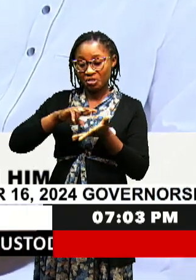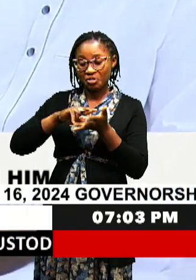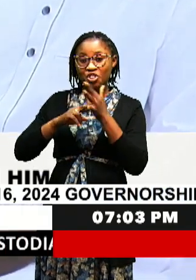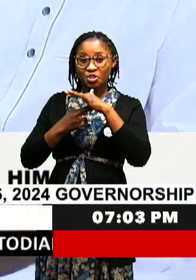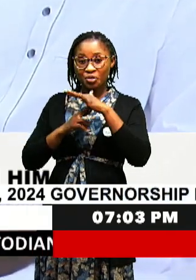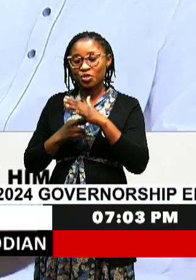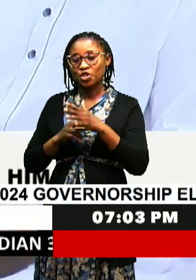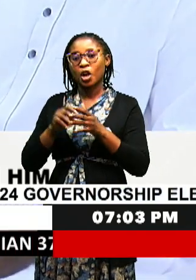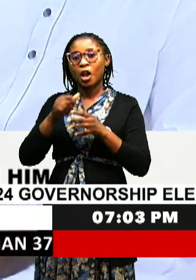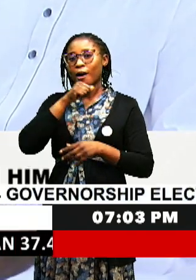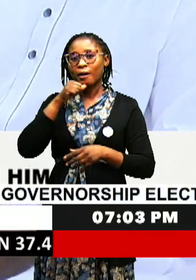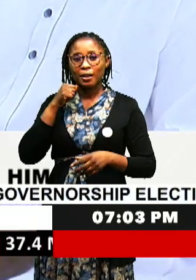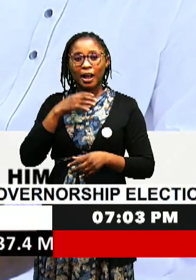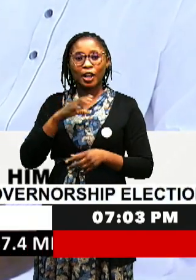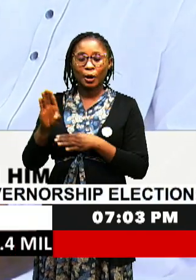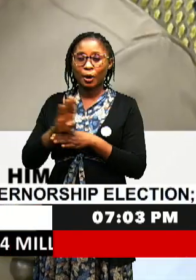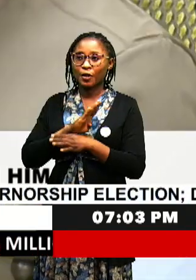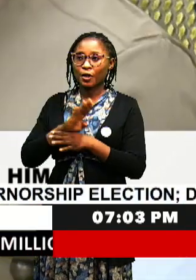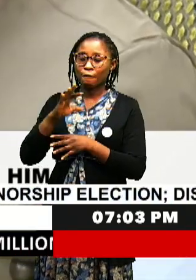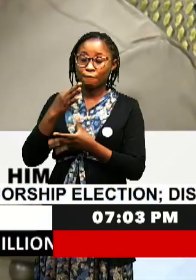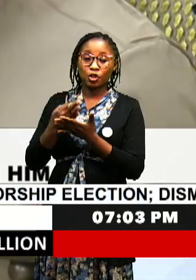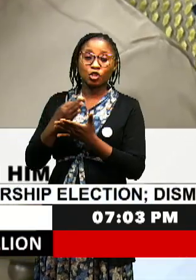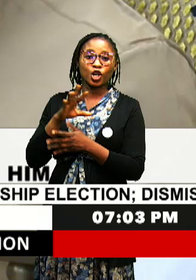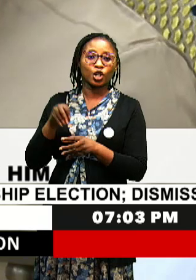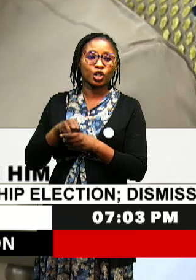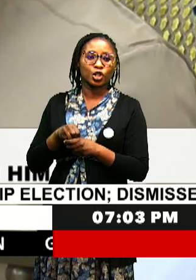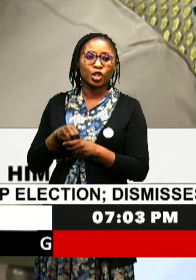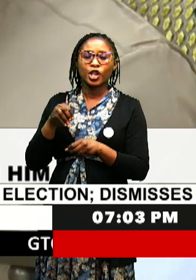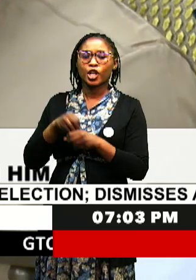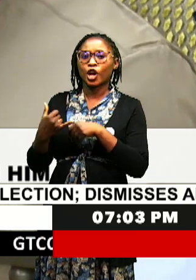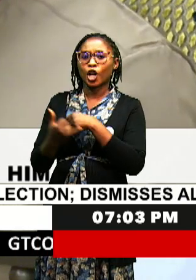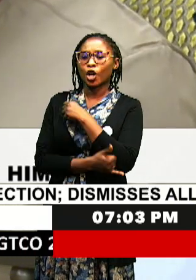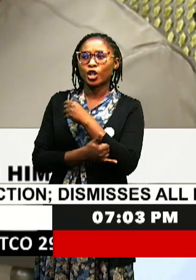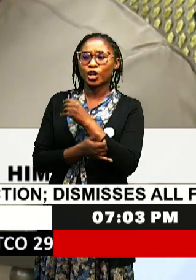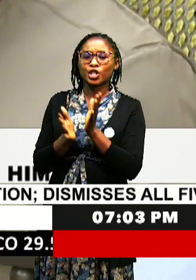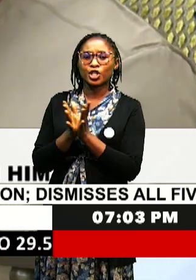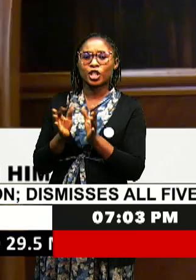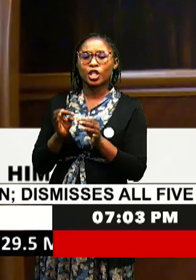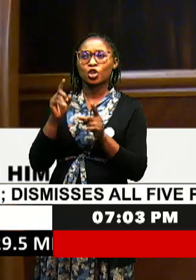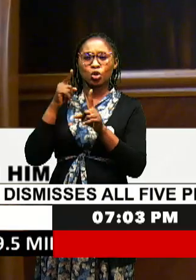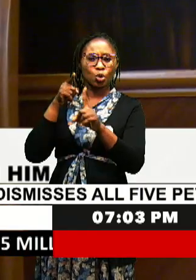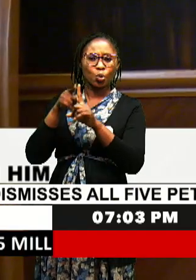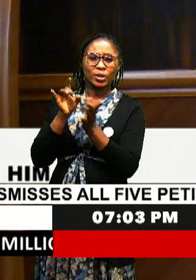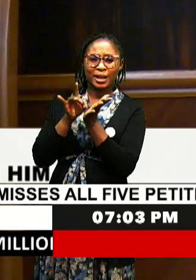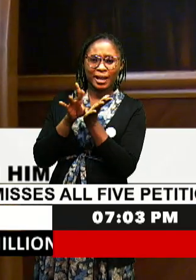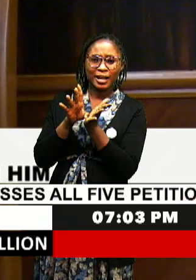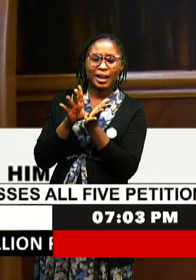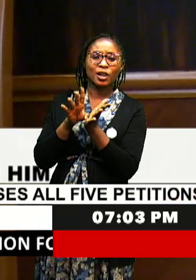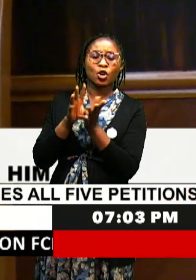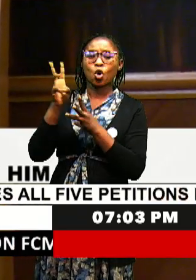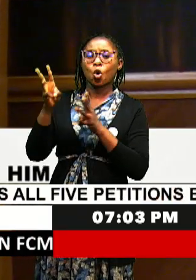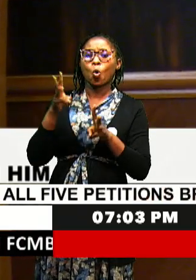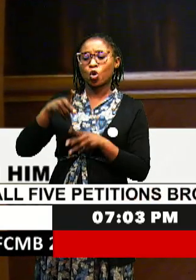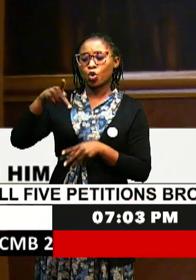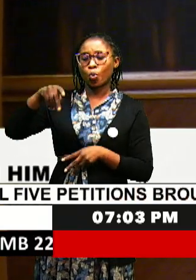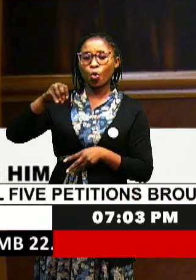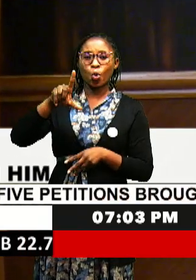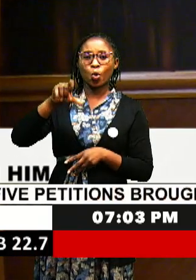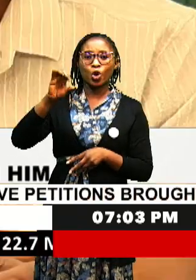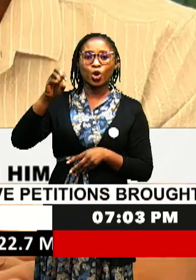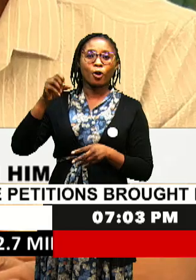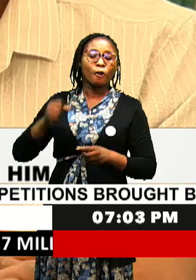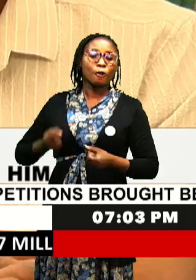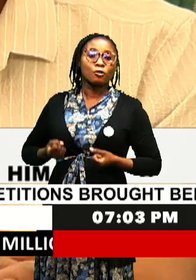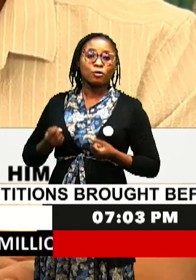agriculture, and financial inclusion. In the country's journey towards eradicating wild poliovirus, the